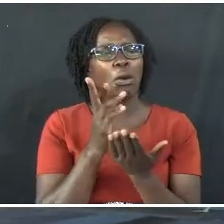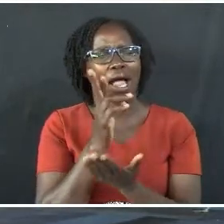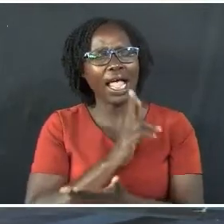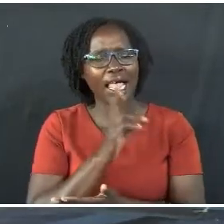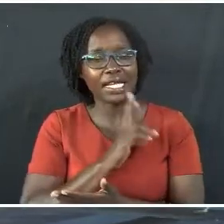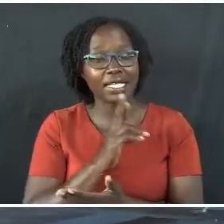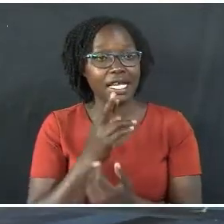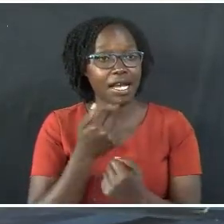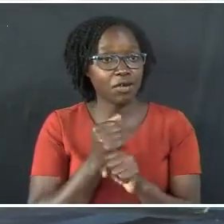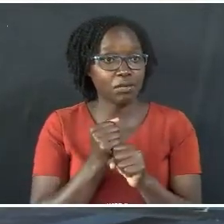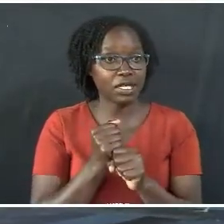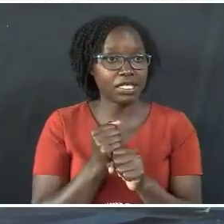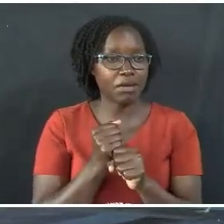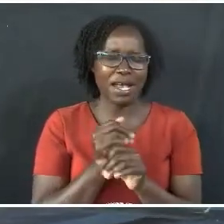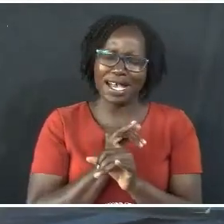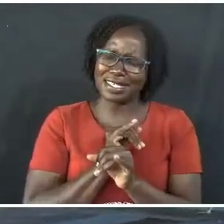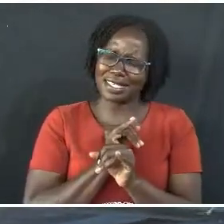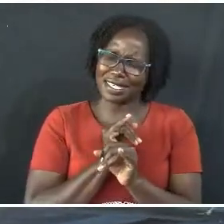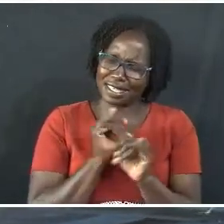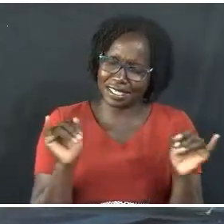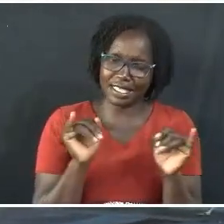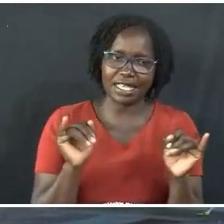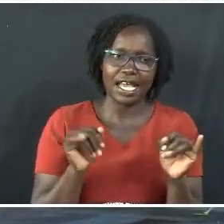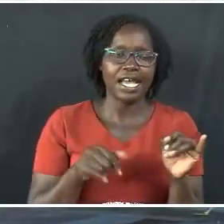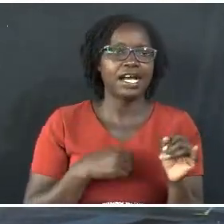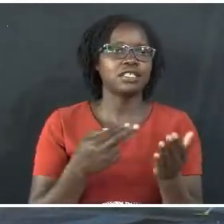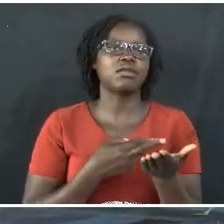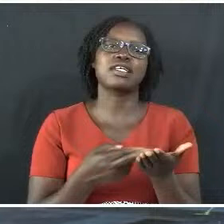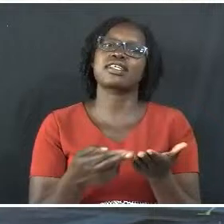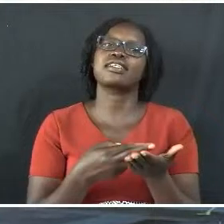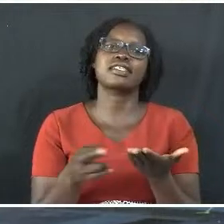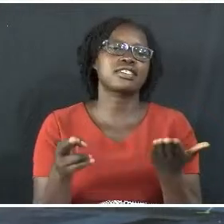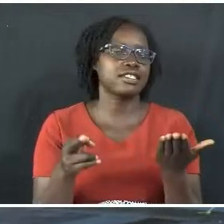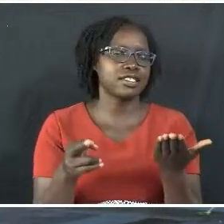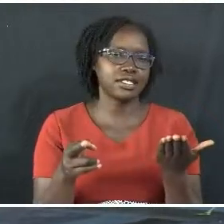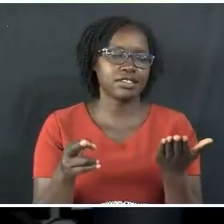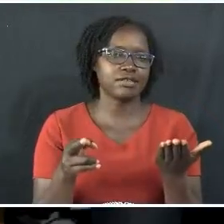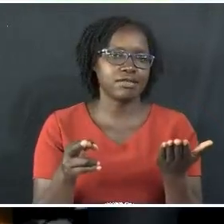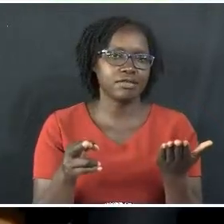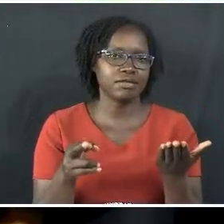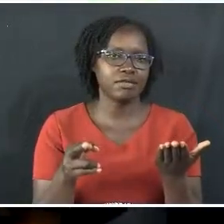will make them as clean as my righteousness.